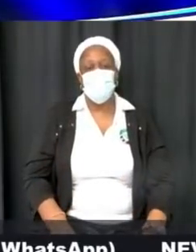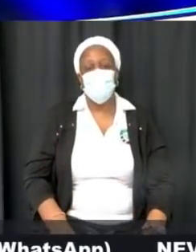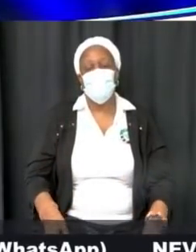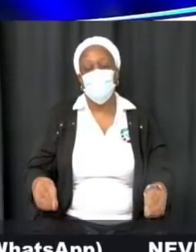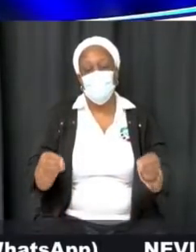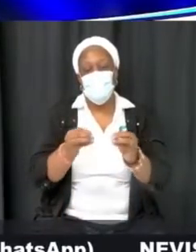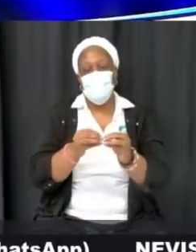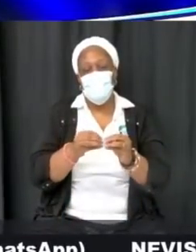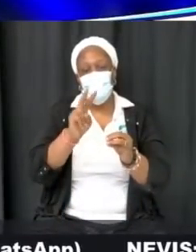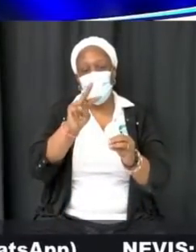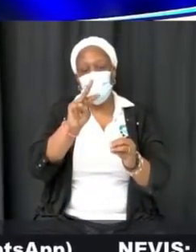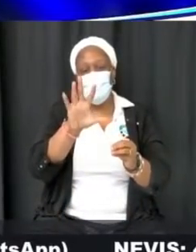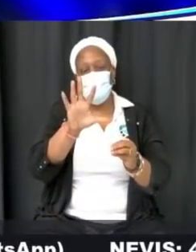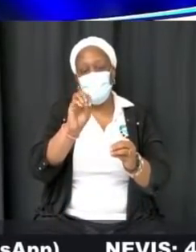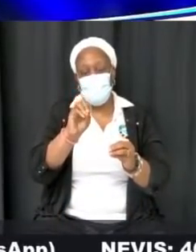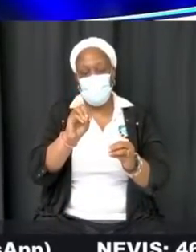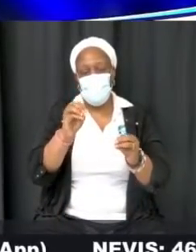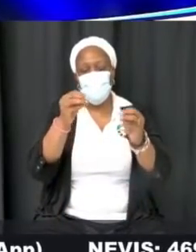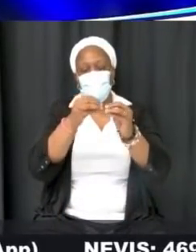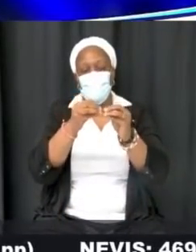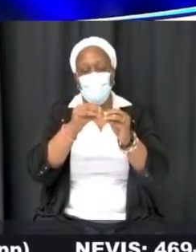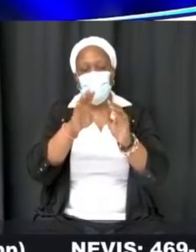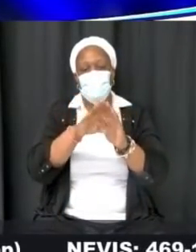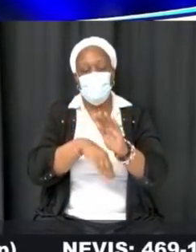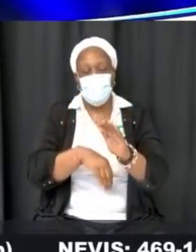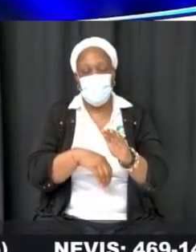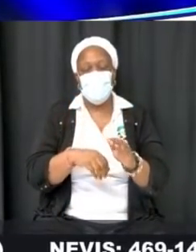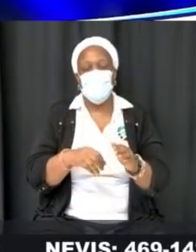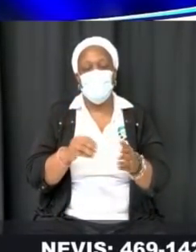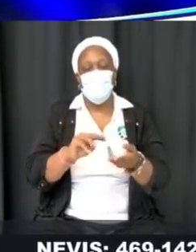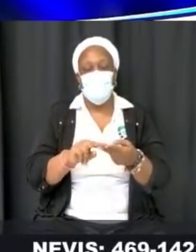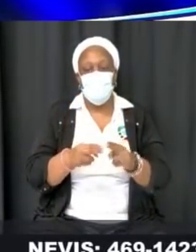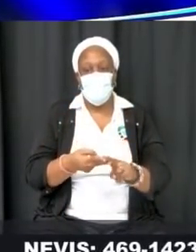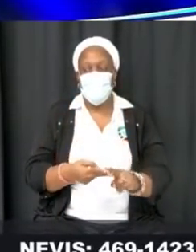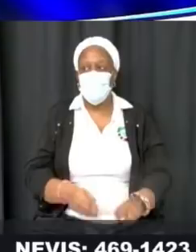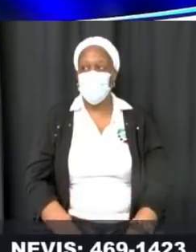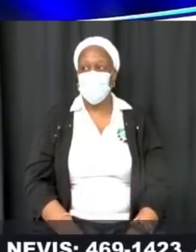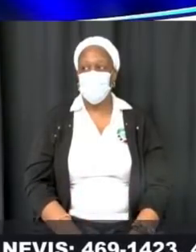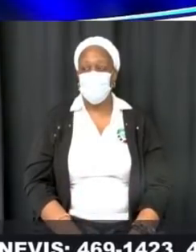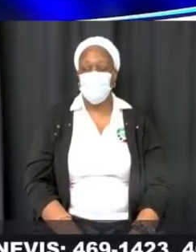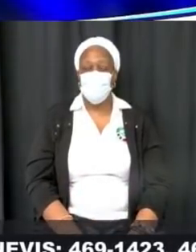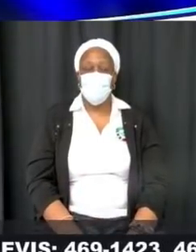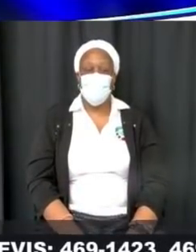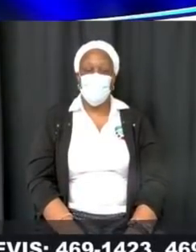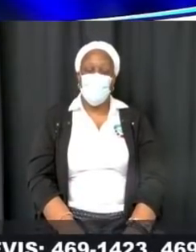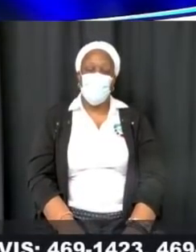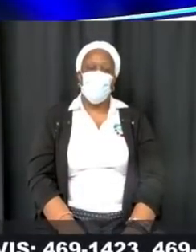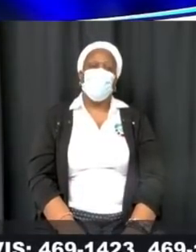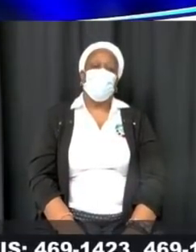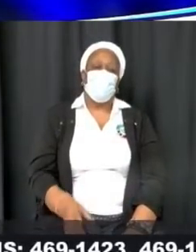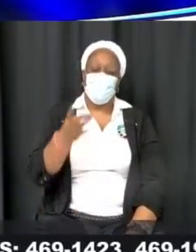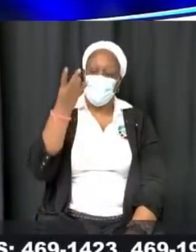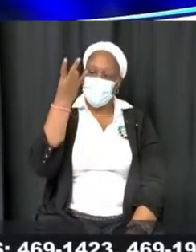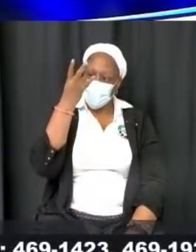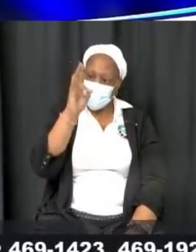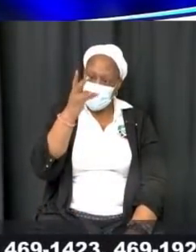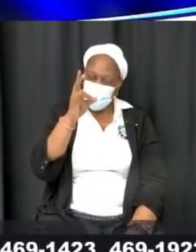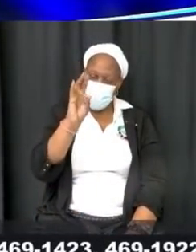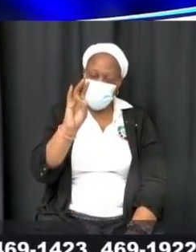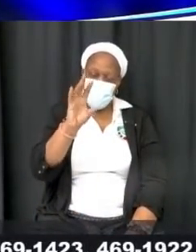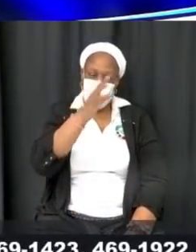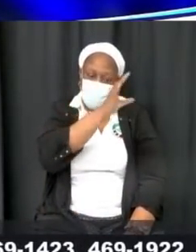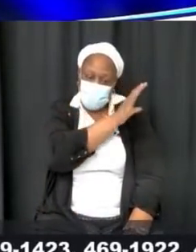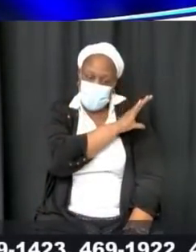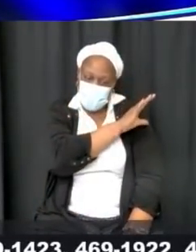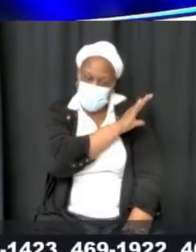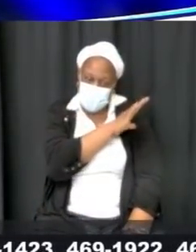250 doses. Now, there were 17 health centers across the Federation of St. Kitts and